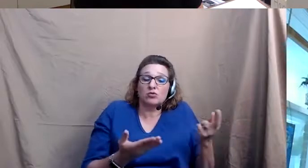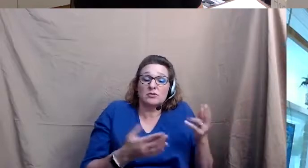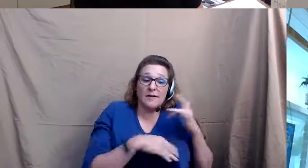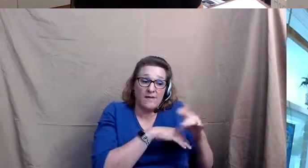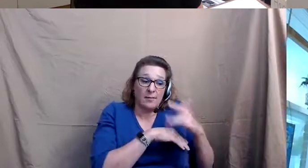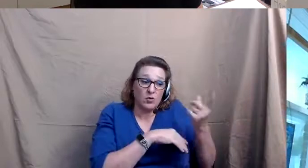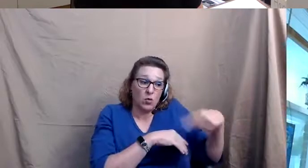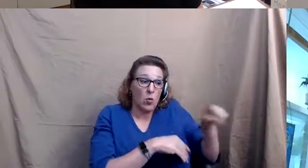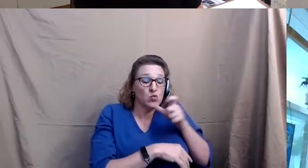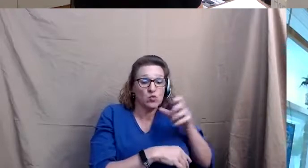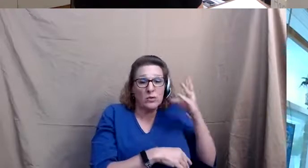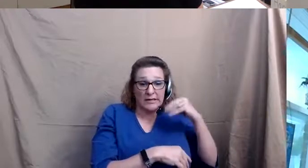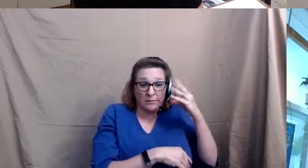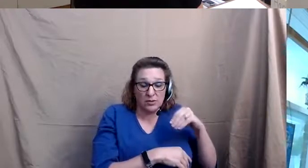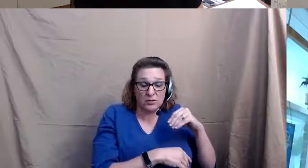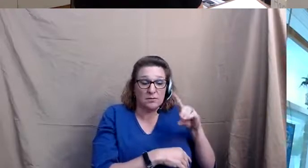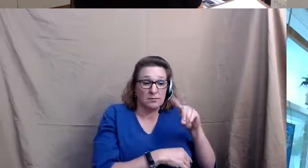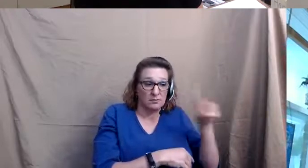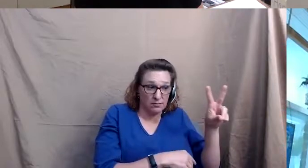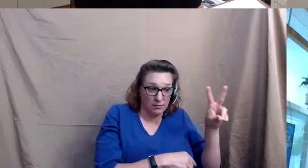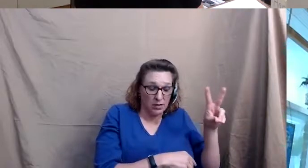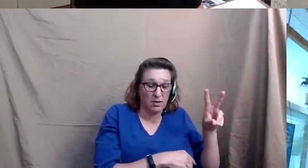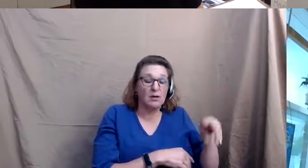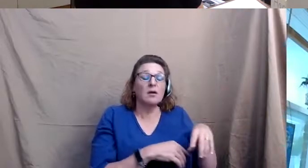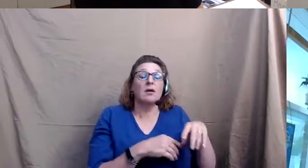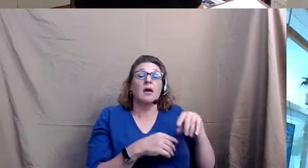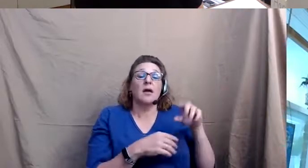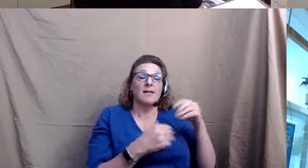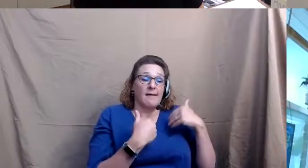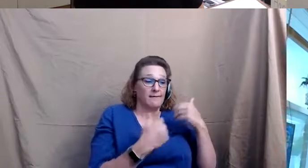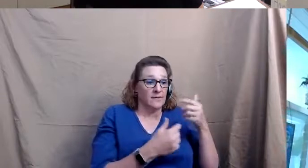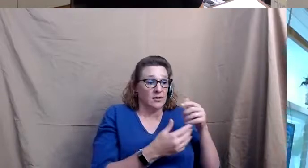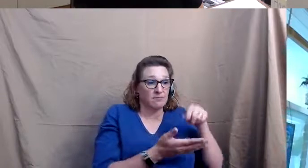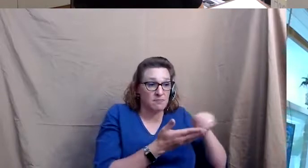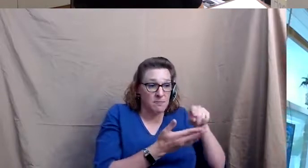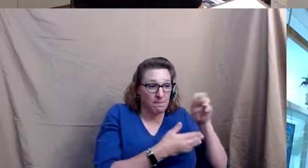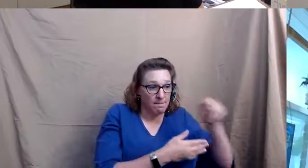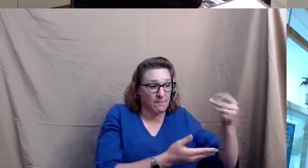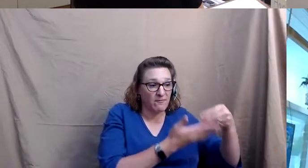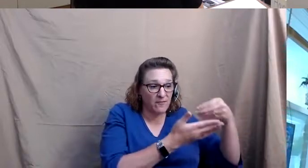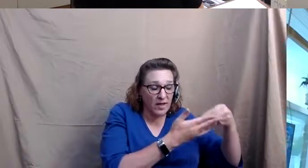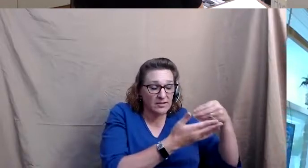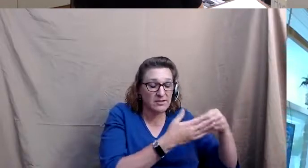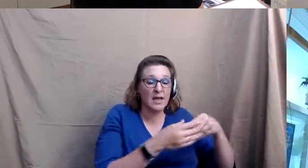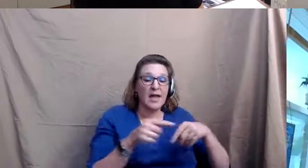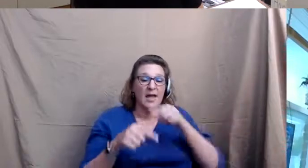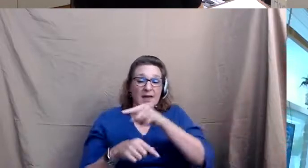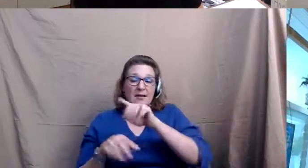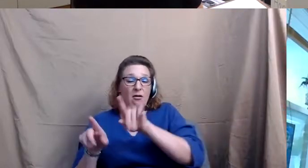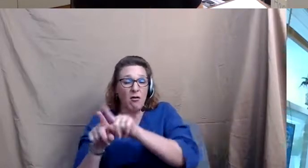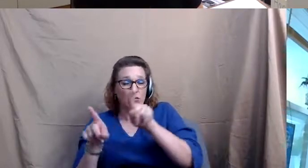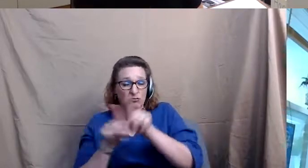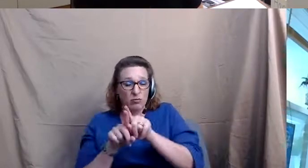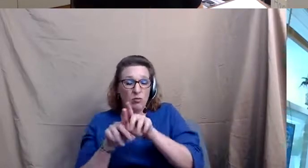like victim witness advocates and crime victim compensation funds. And criminalization serves what is called an